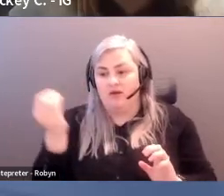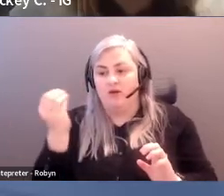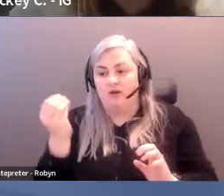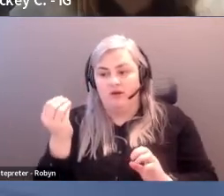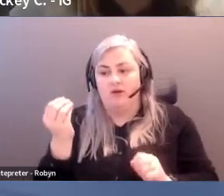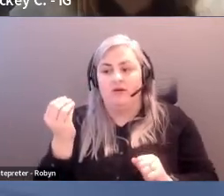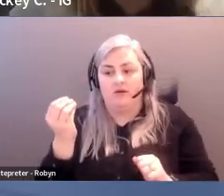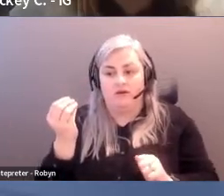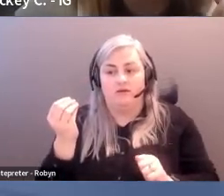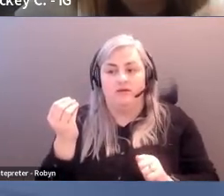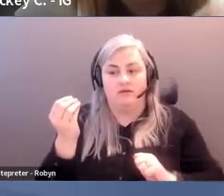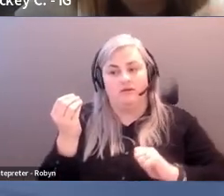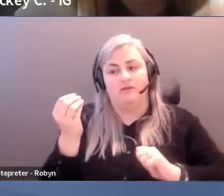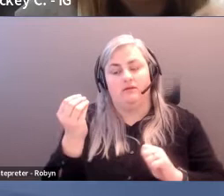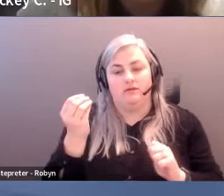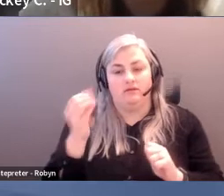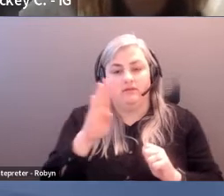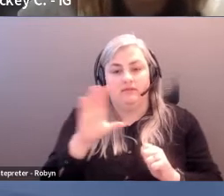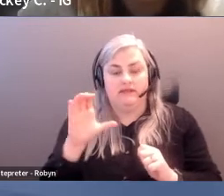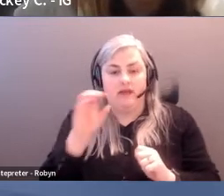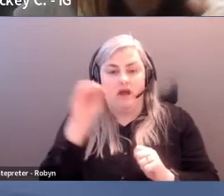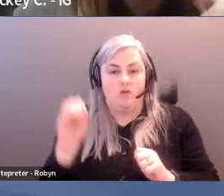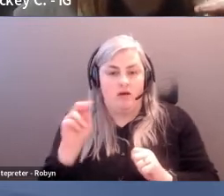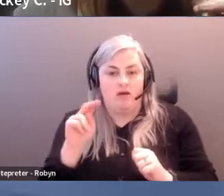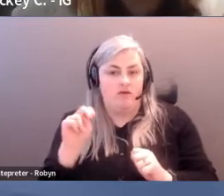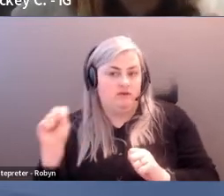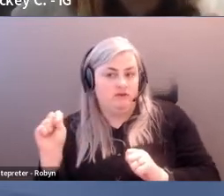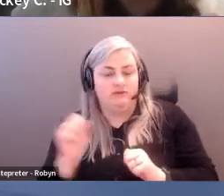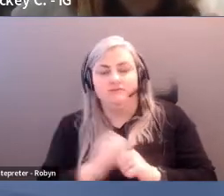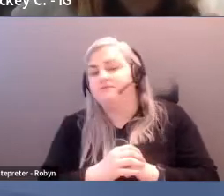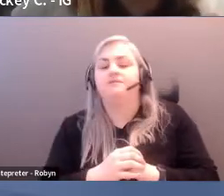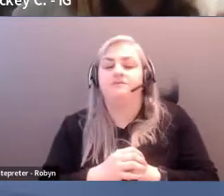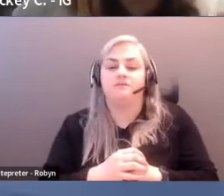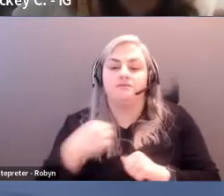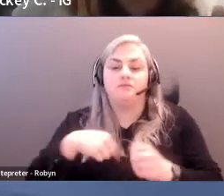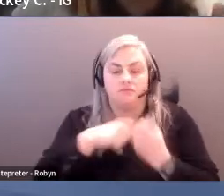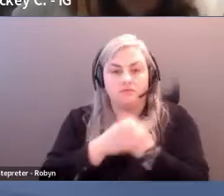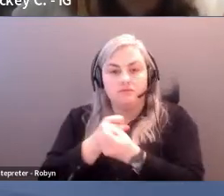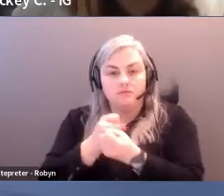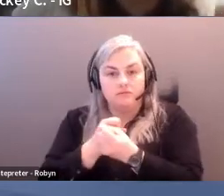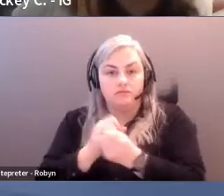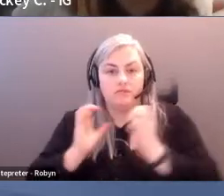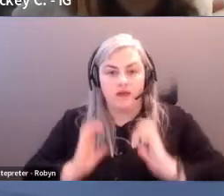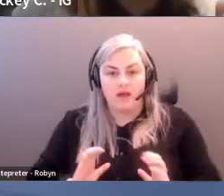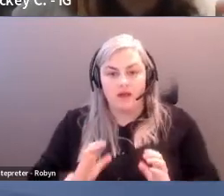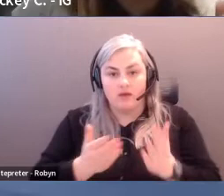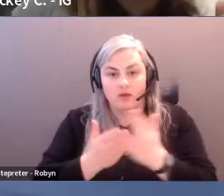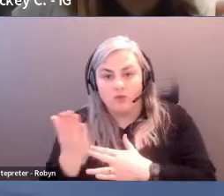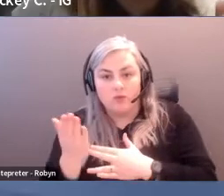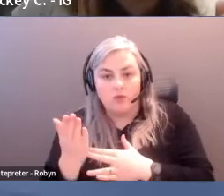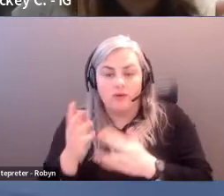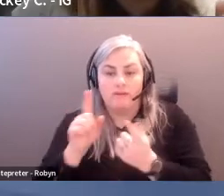across Canada, from BC all the way to Nova Scotia. So we support clients through